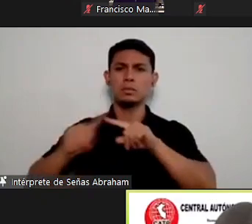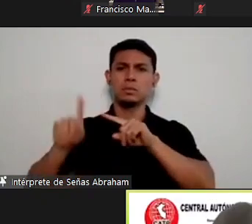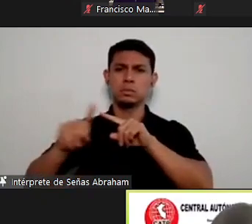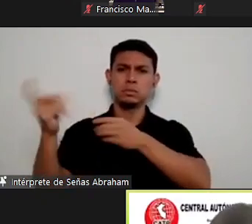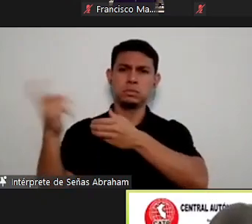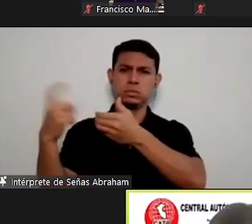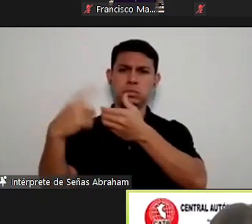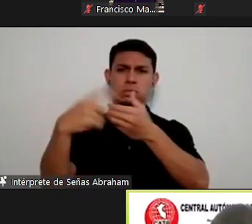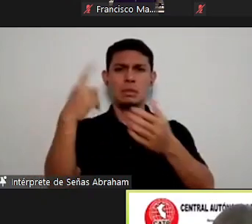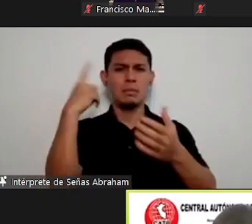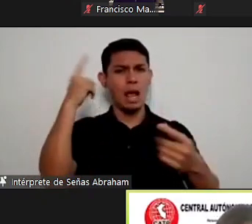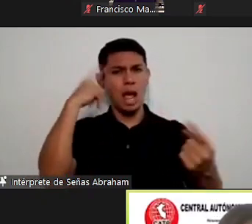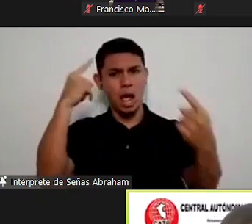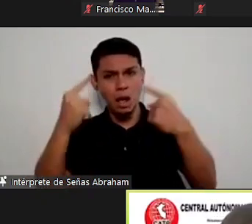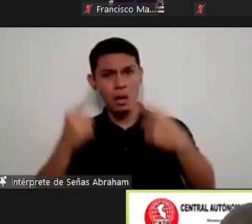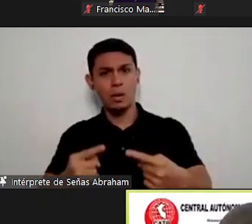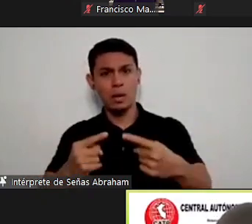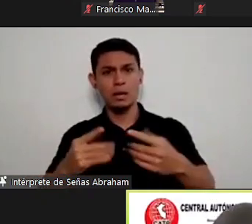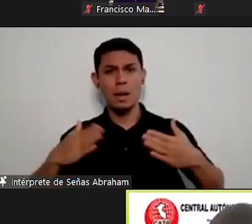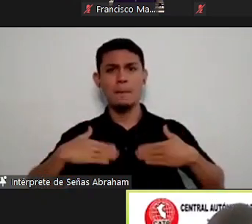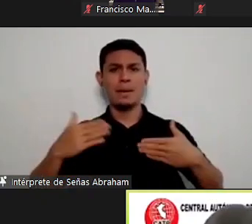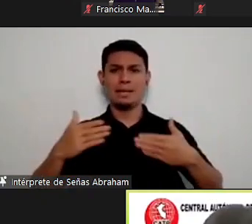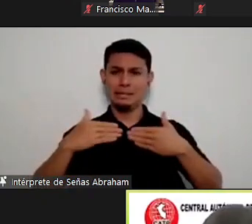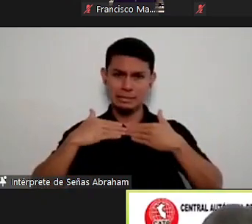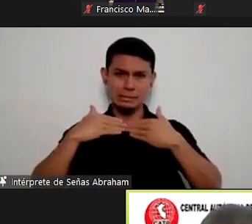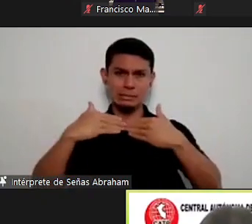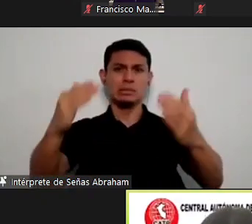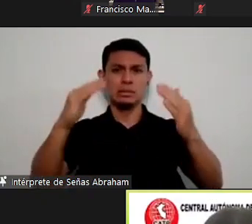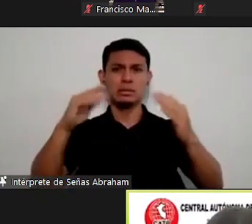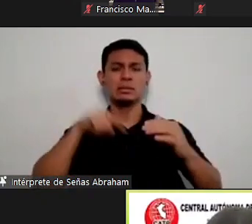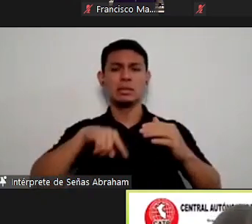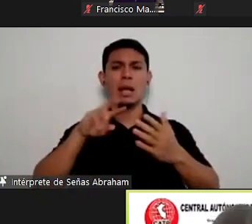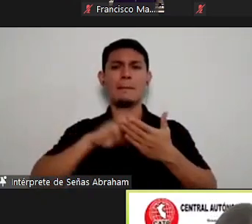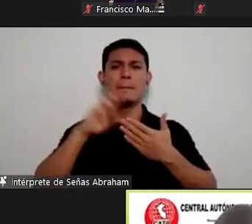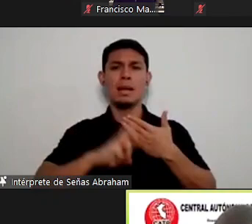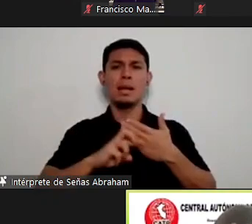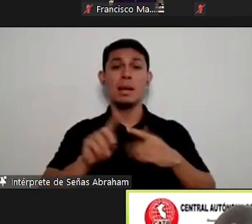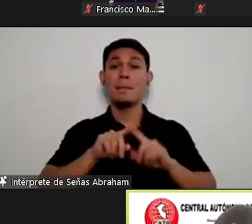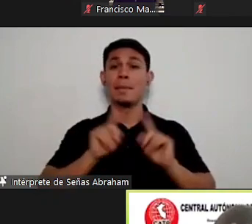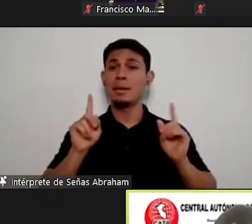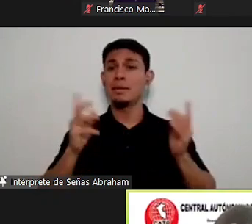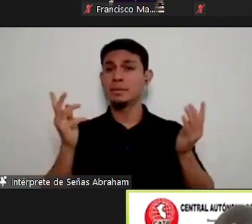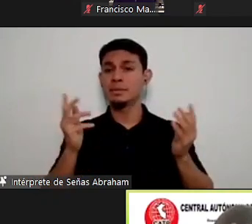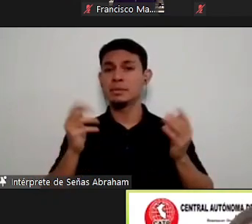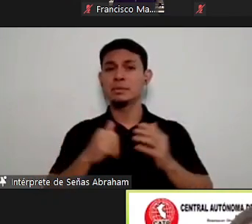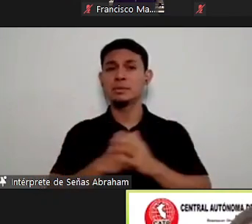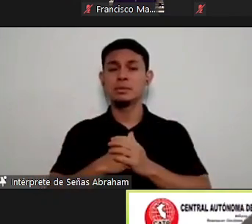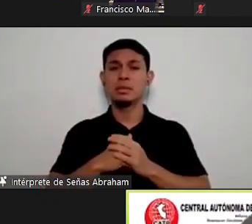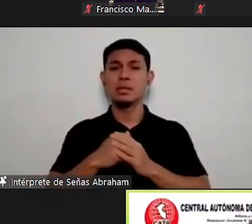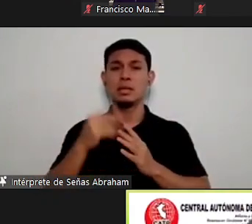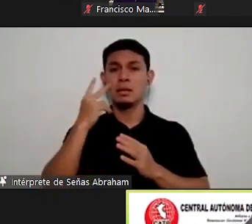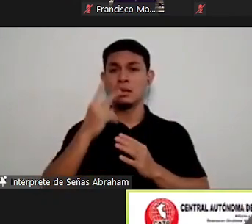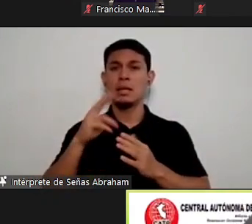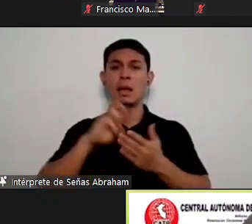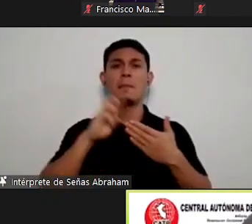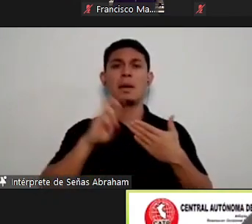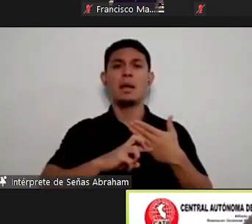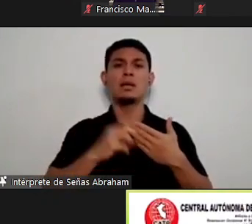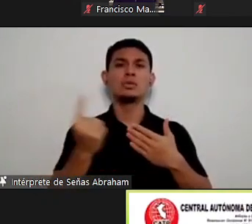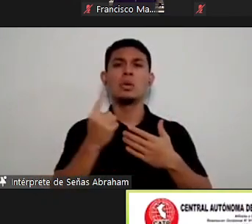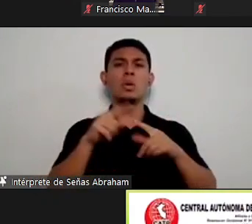multi-stakeholder committee created with agreements to continue following up with this plan or monitoring this plan